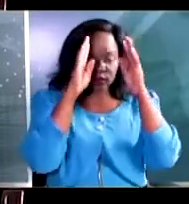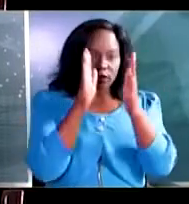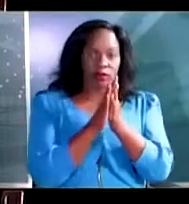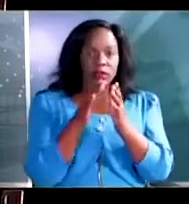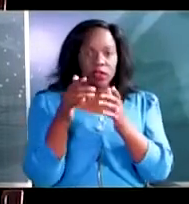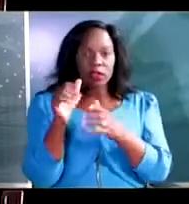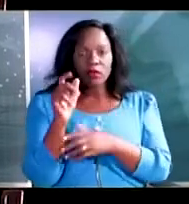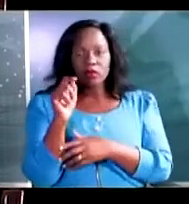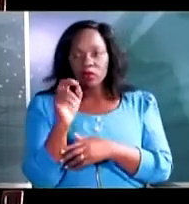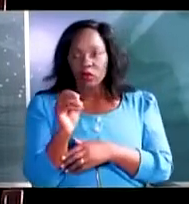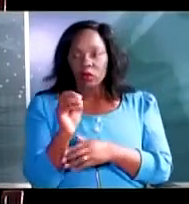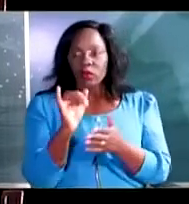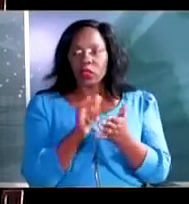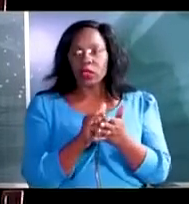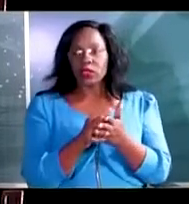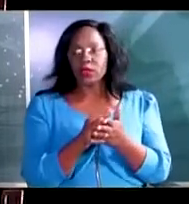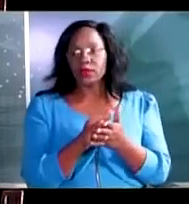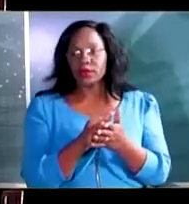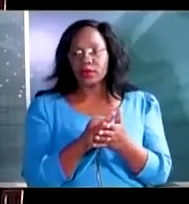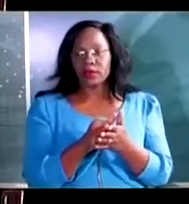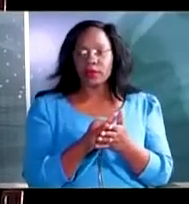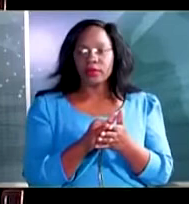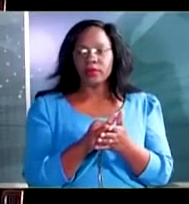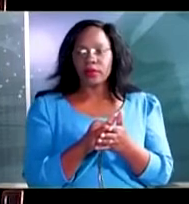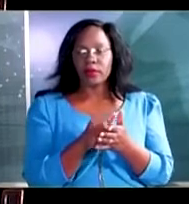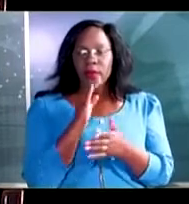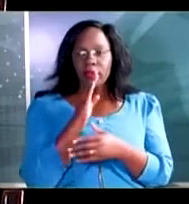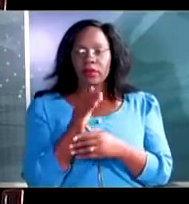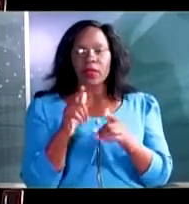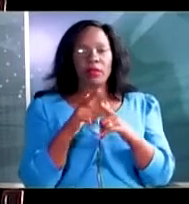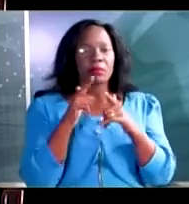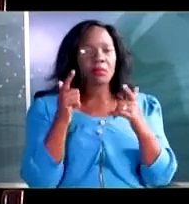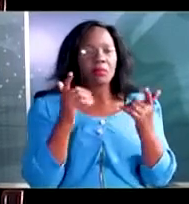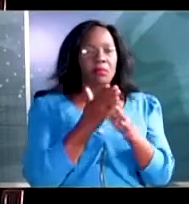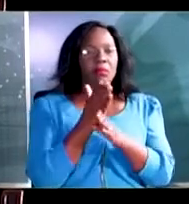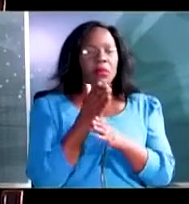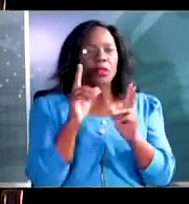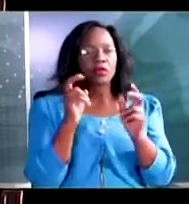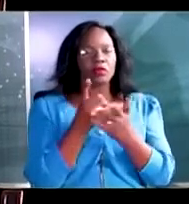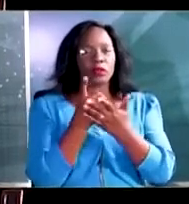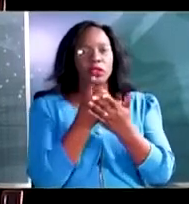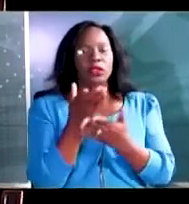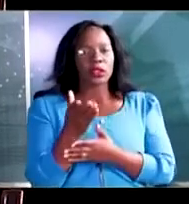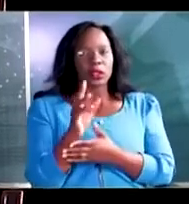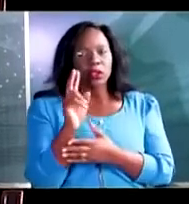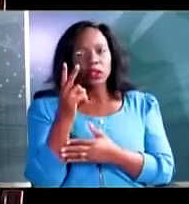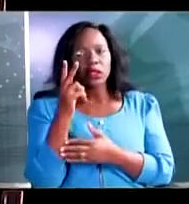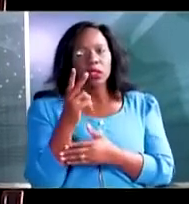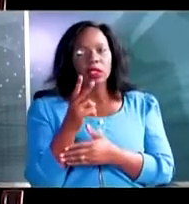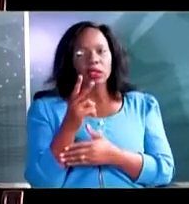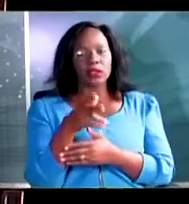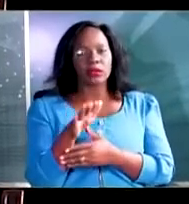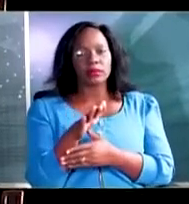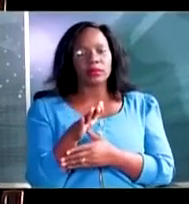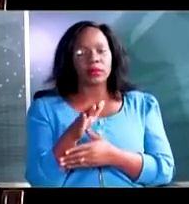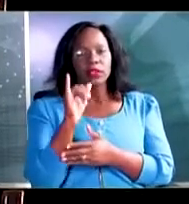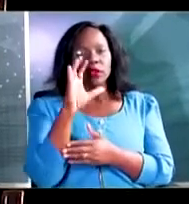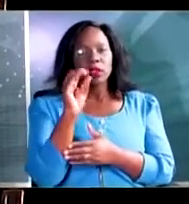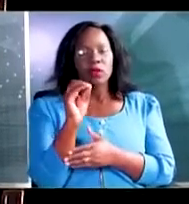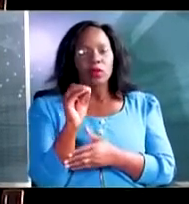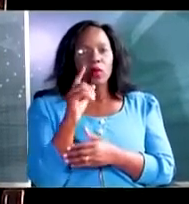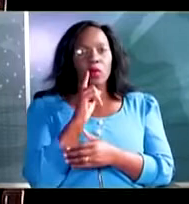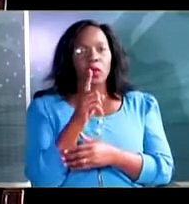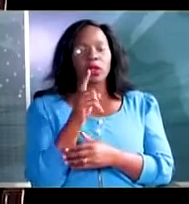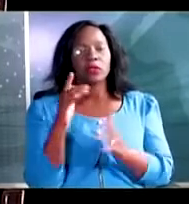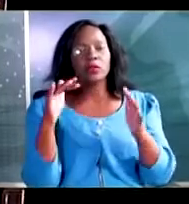automation that has been the among the major issues that are being discussed here in the second edition of CIO